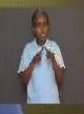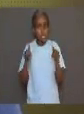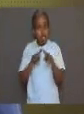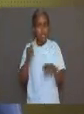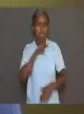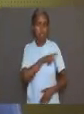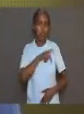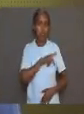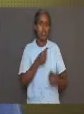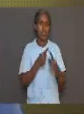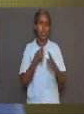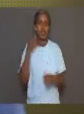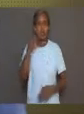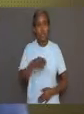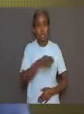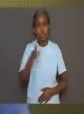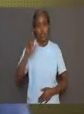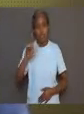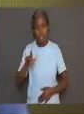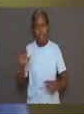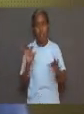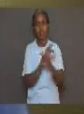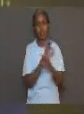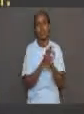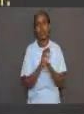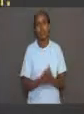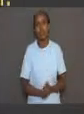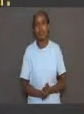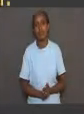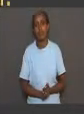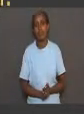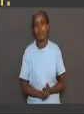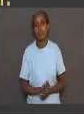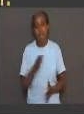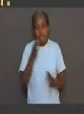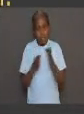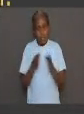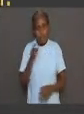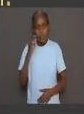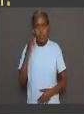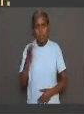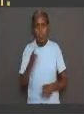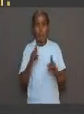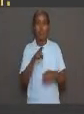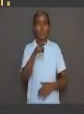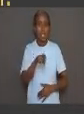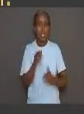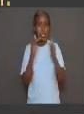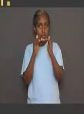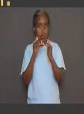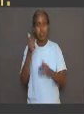properties from the graphs of linear functions. If f of x